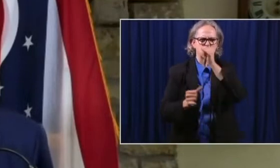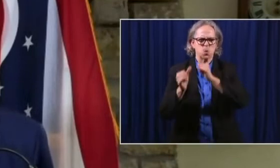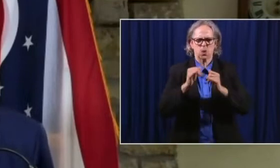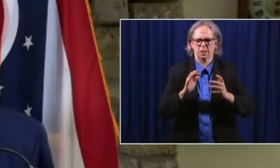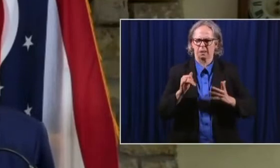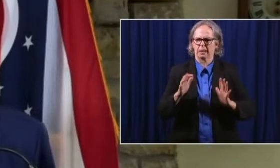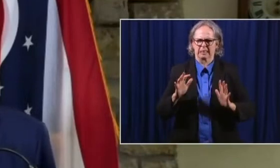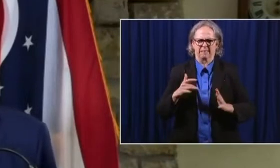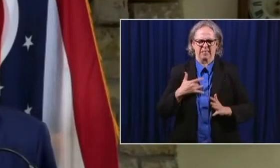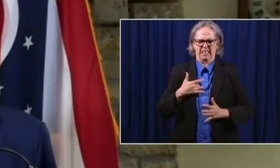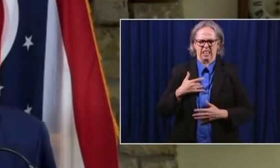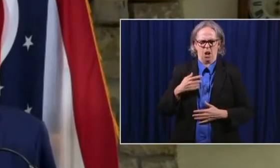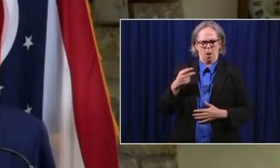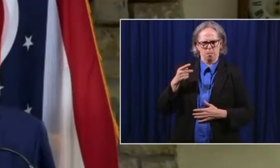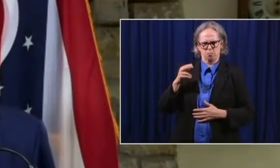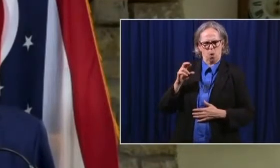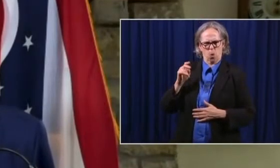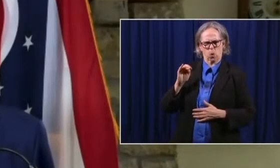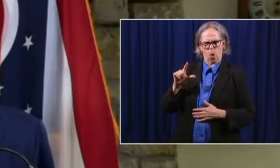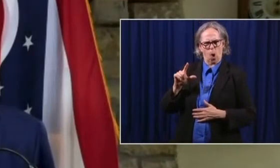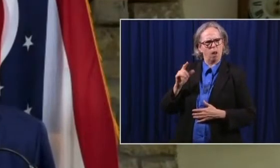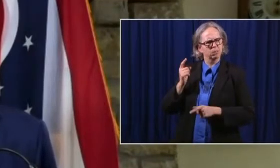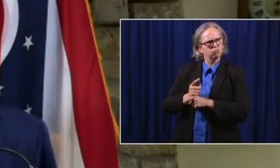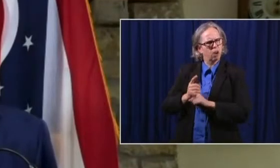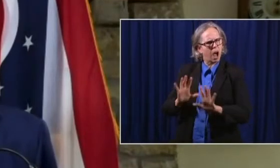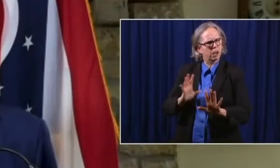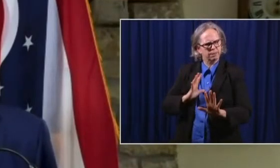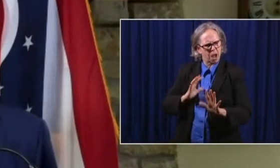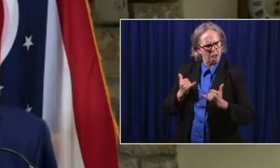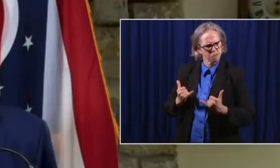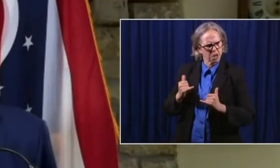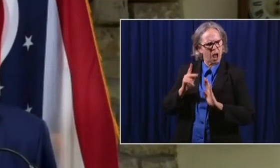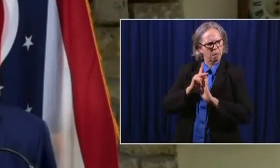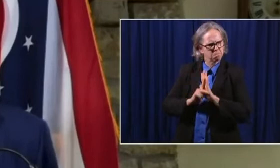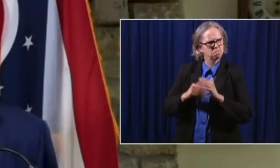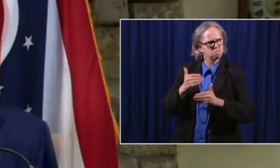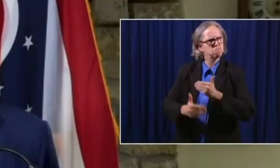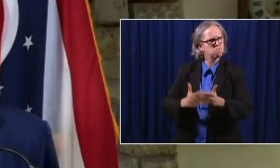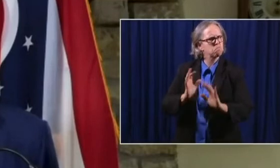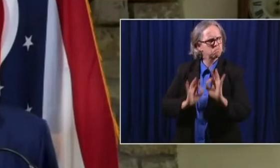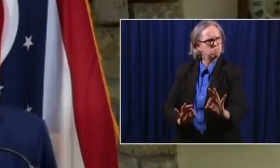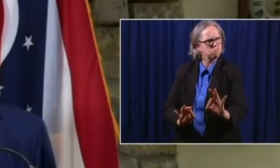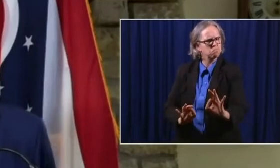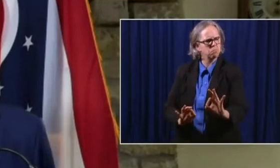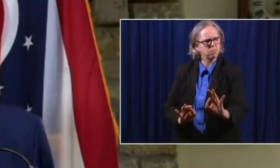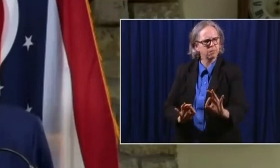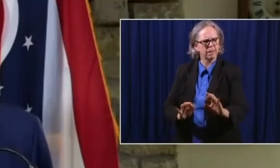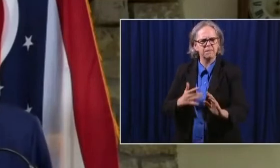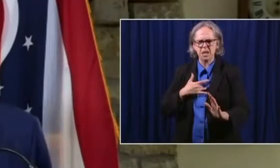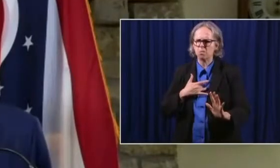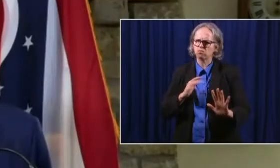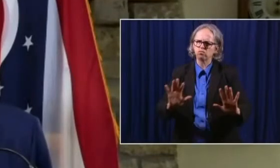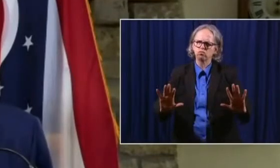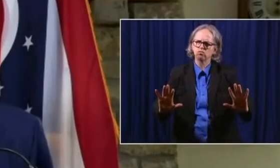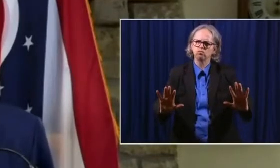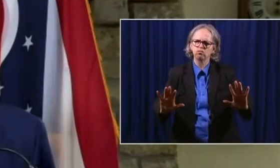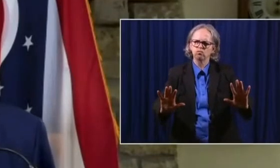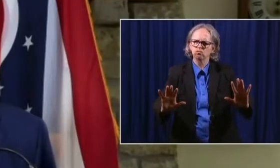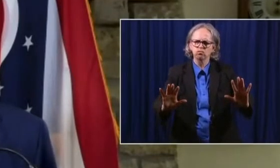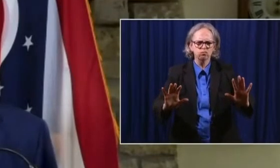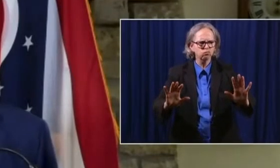today is correct. We do not want to give up the ability, or we should not give up the ability, nor do we want